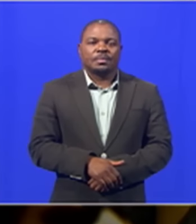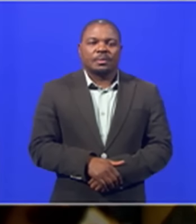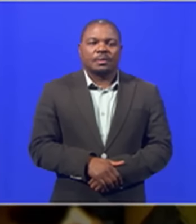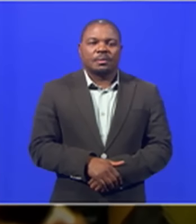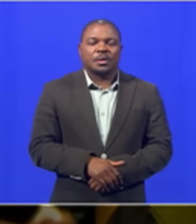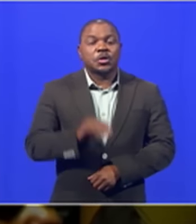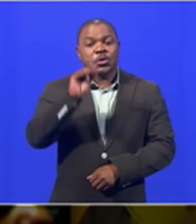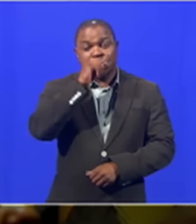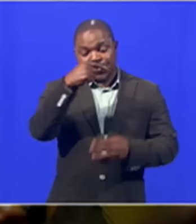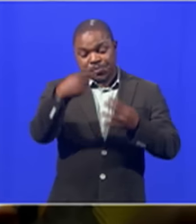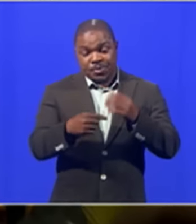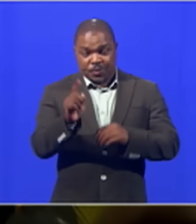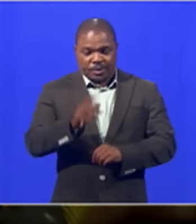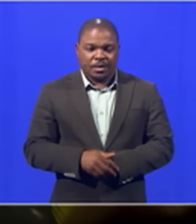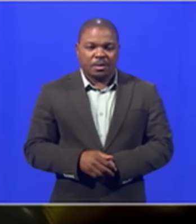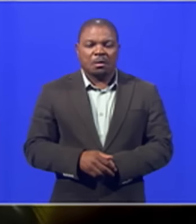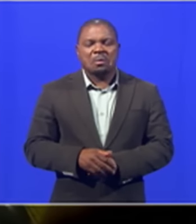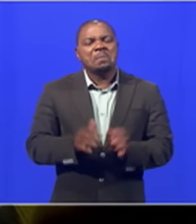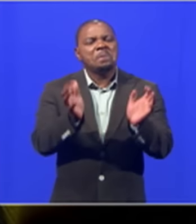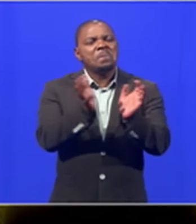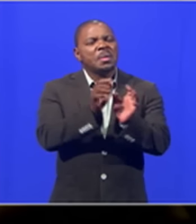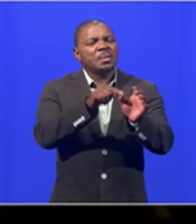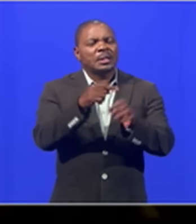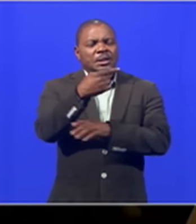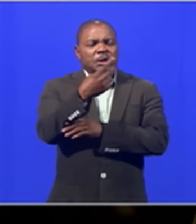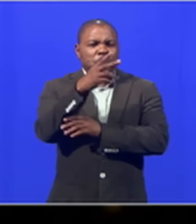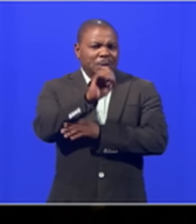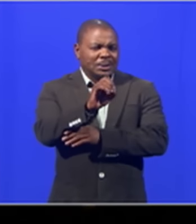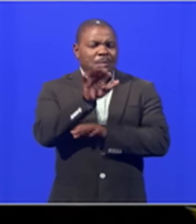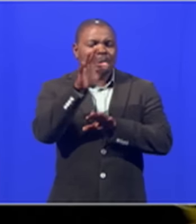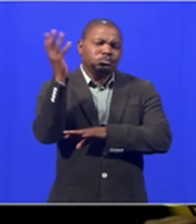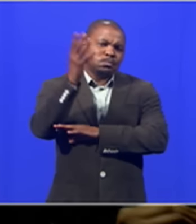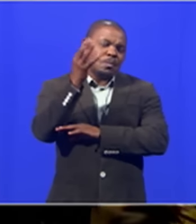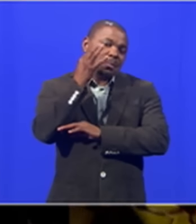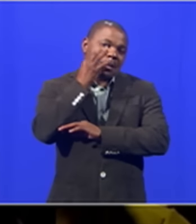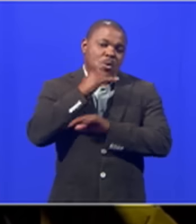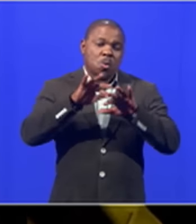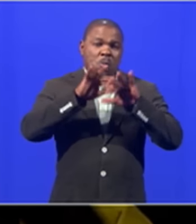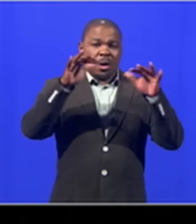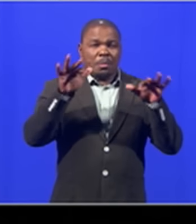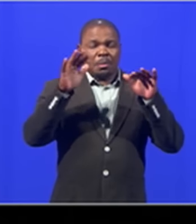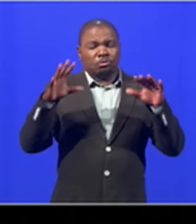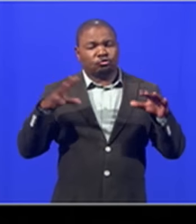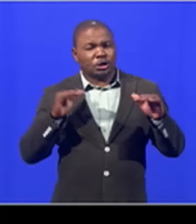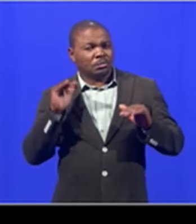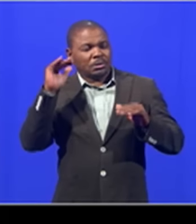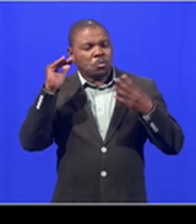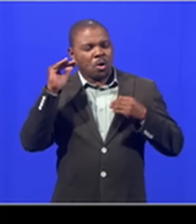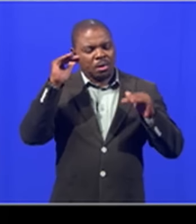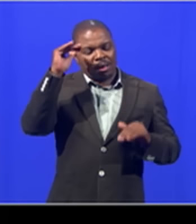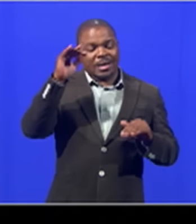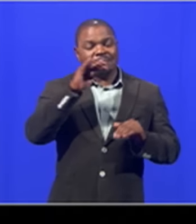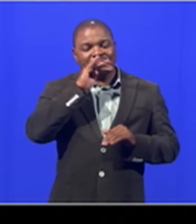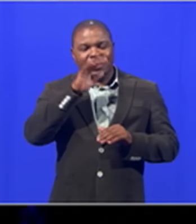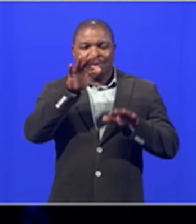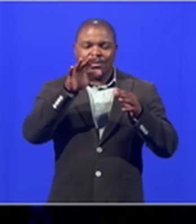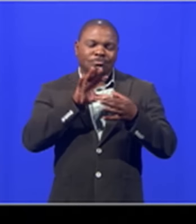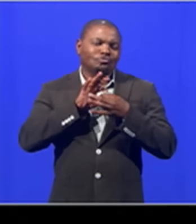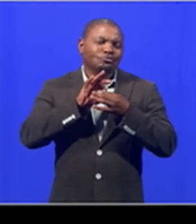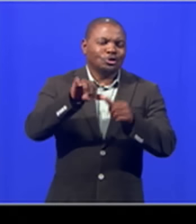Mo kgasong ene o tla utlwa fa dibui kwa kopanokgolo ya G20 di re go tlhoka tekano mo lefatsheng go koafatsa botho mo lefatsheng